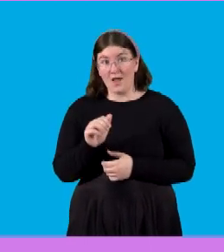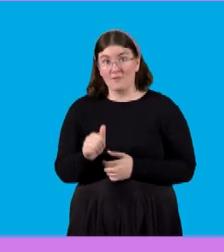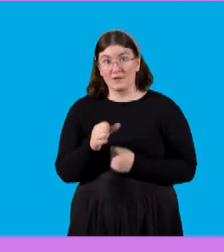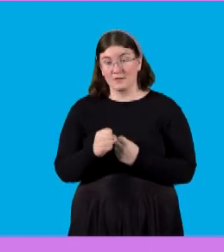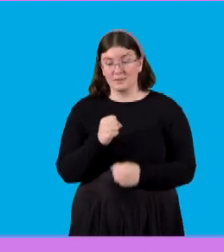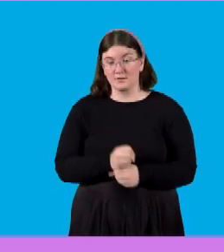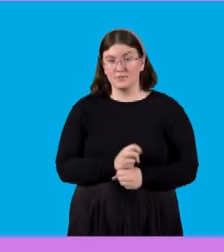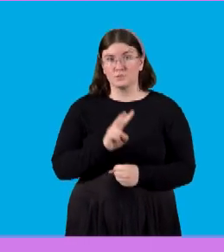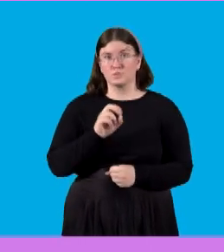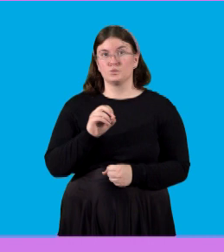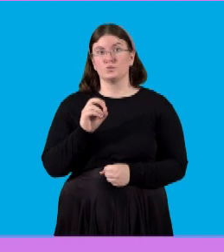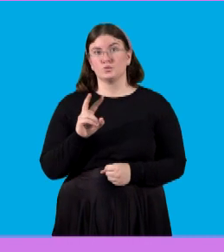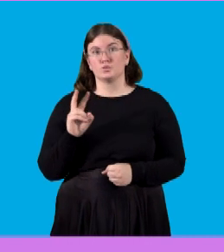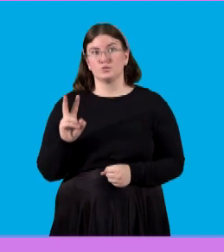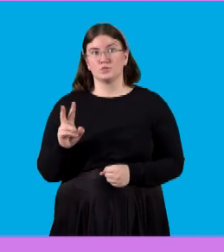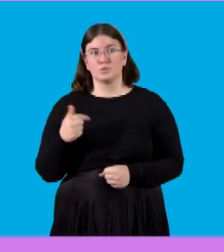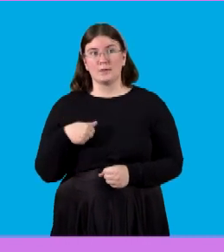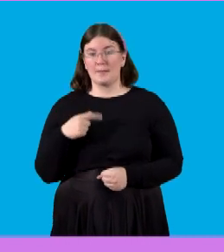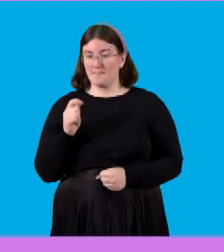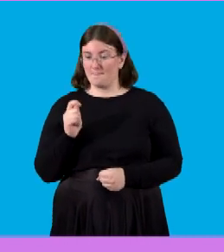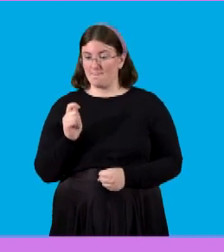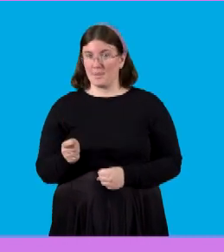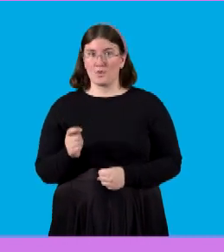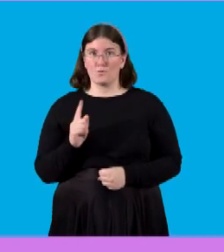Africa, in 2022, we've paid